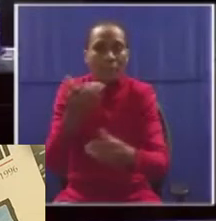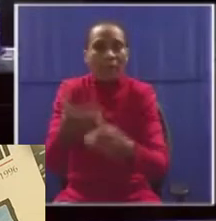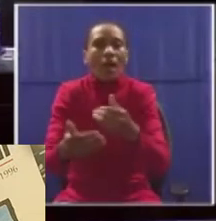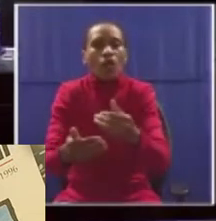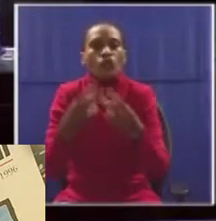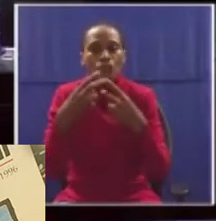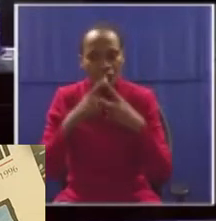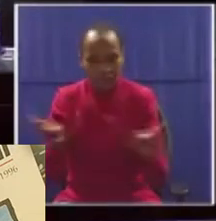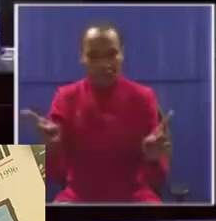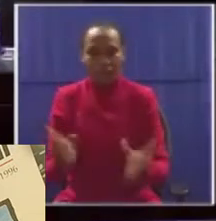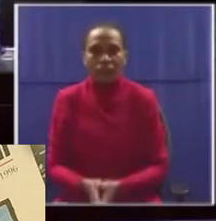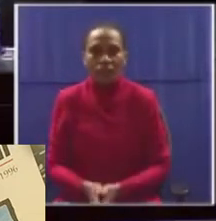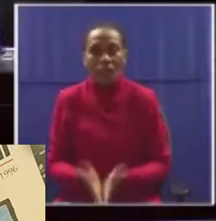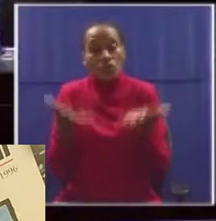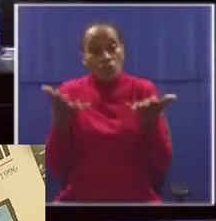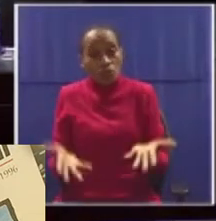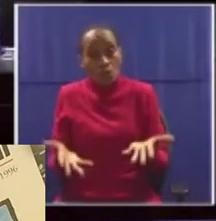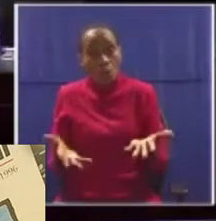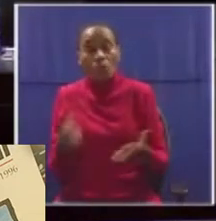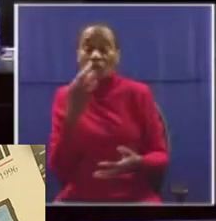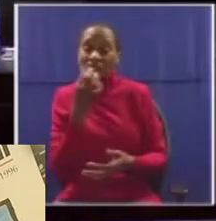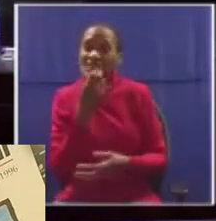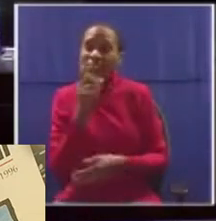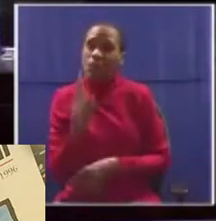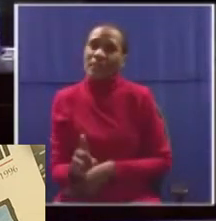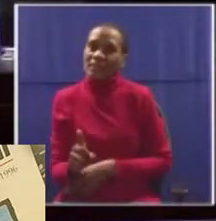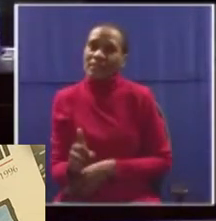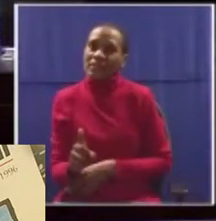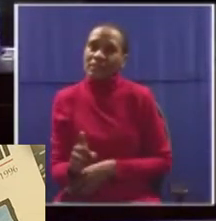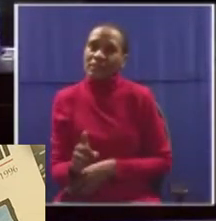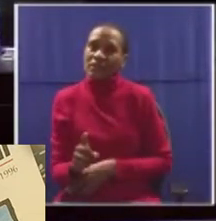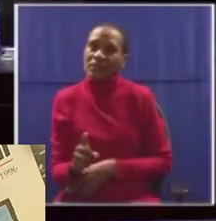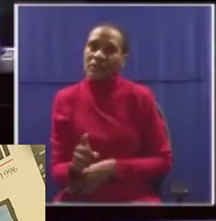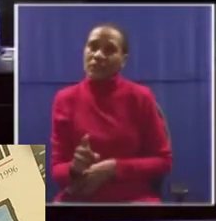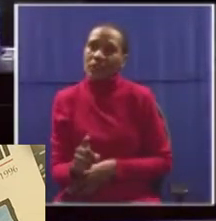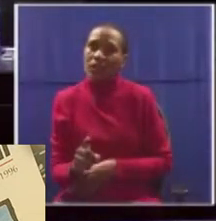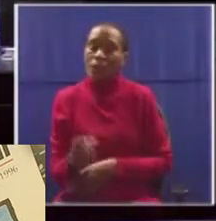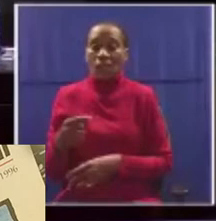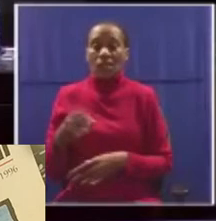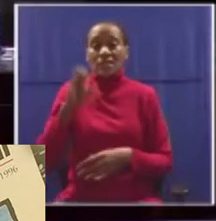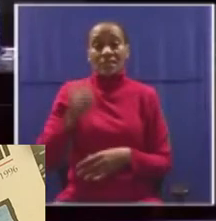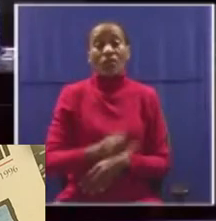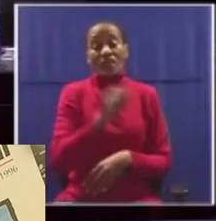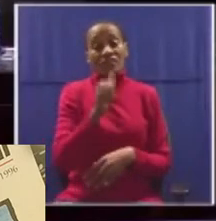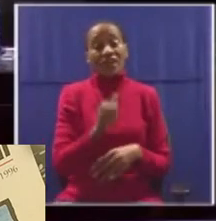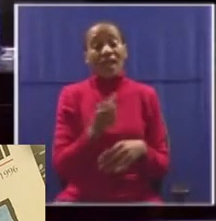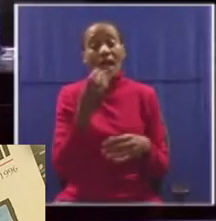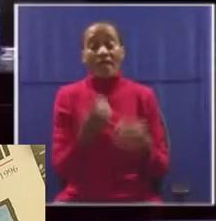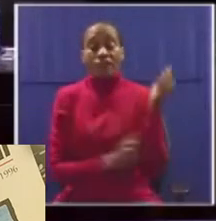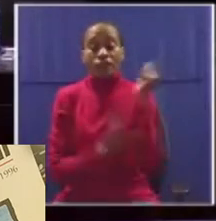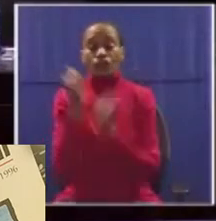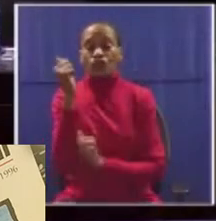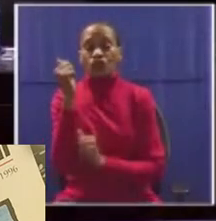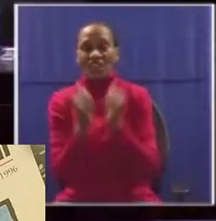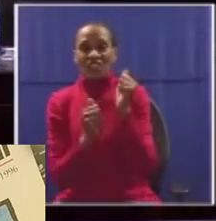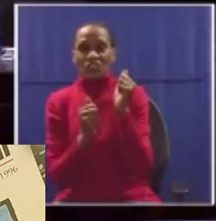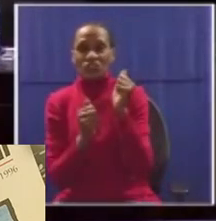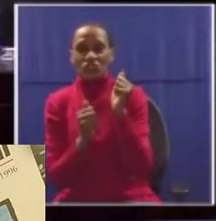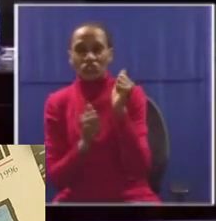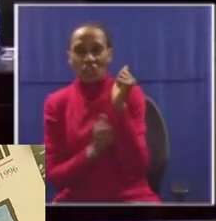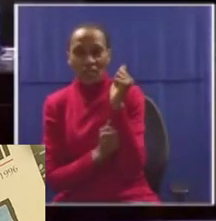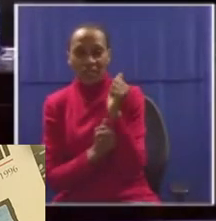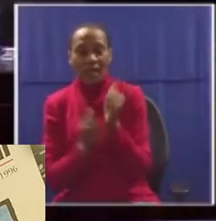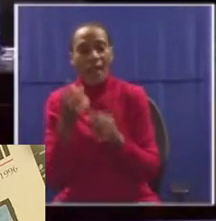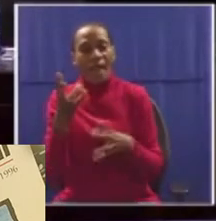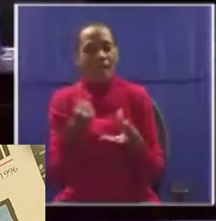listing part of the reason father of gray letters us is that they assert the statute at basis of our under money and